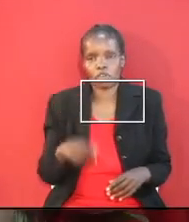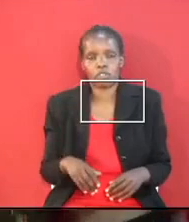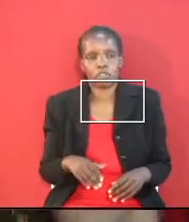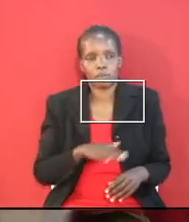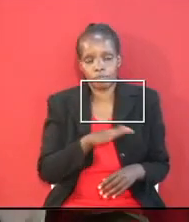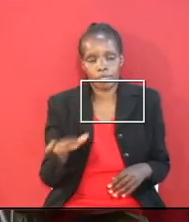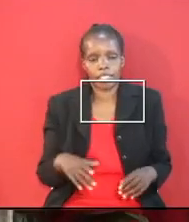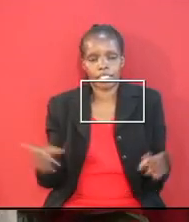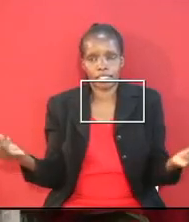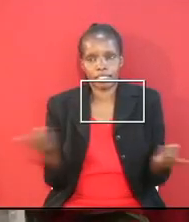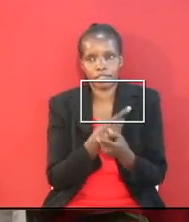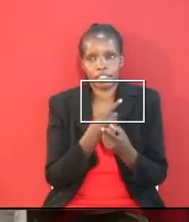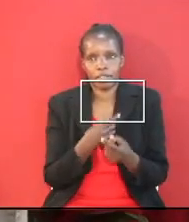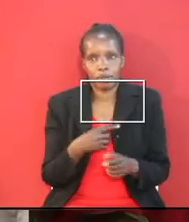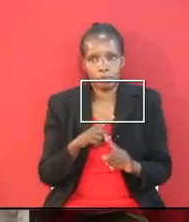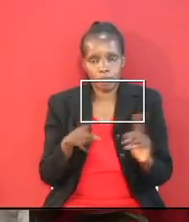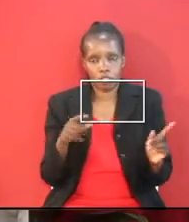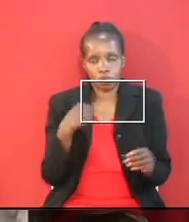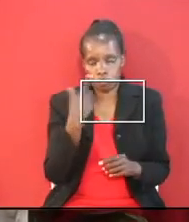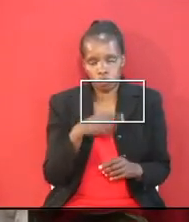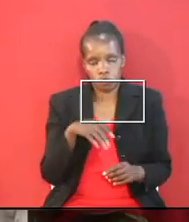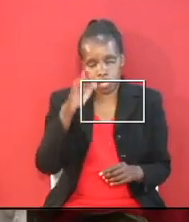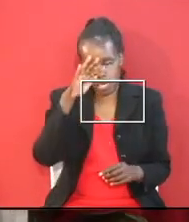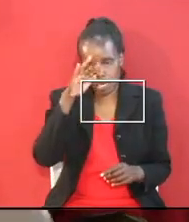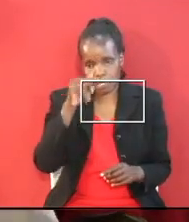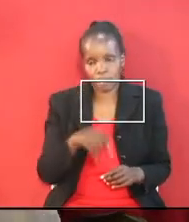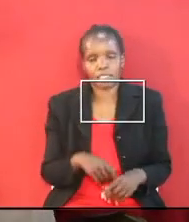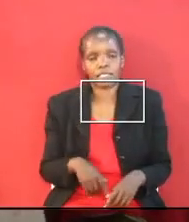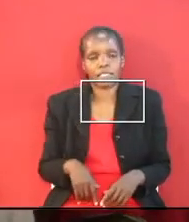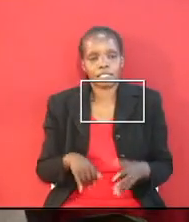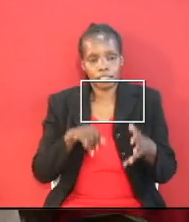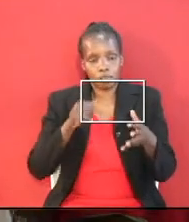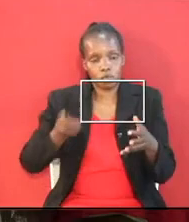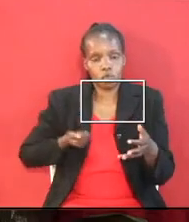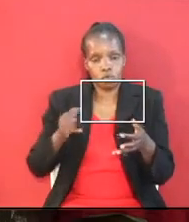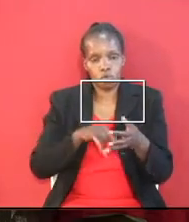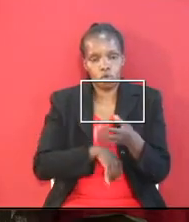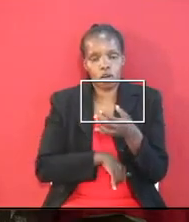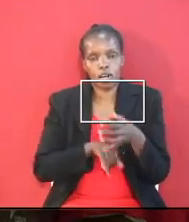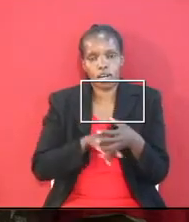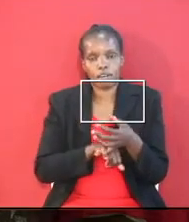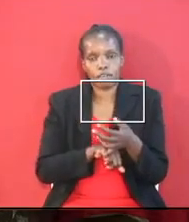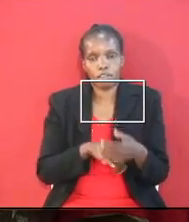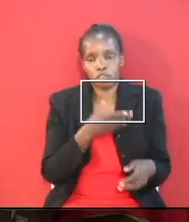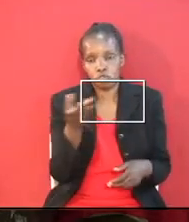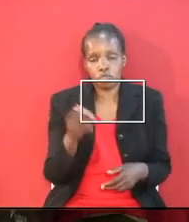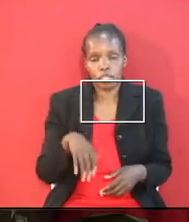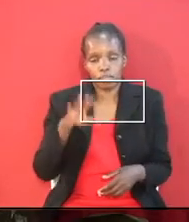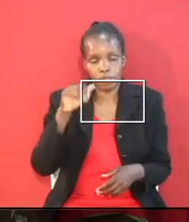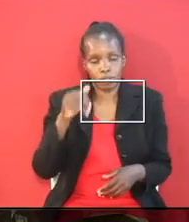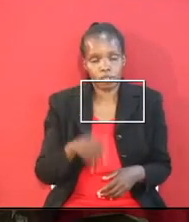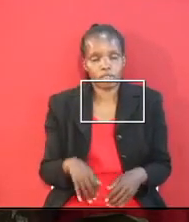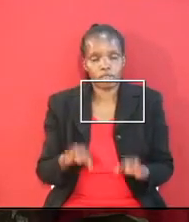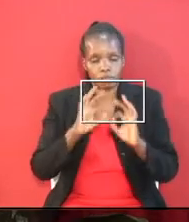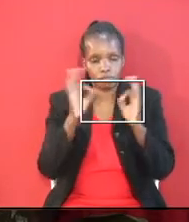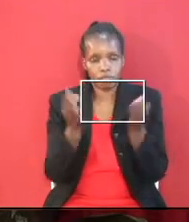out. Who compromised there? His wife, right? You will be called with your family,